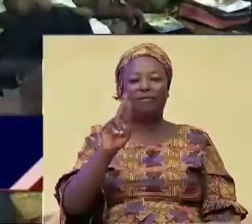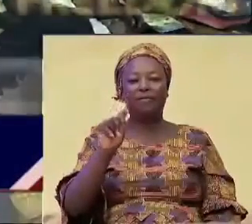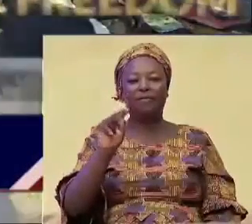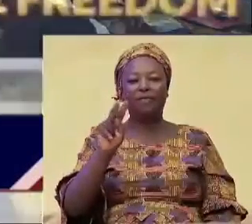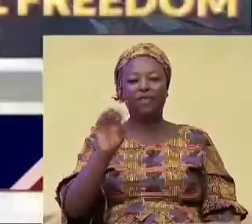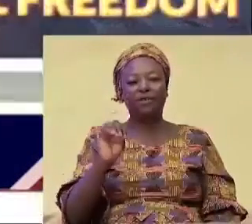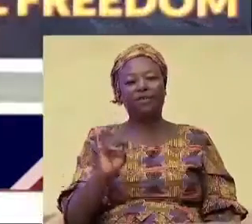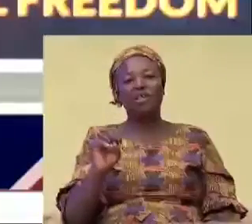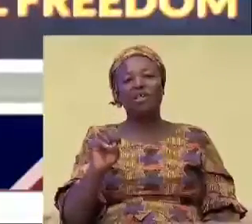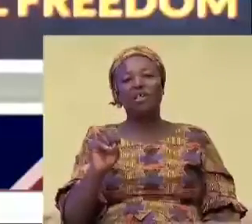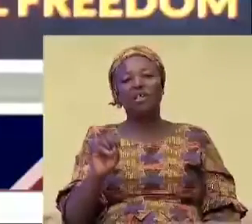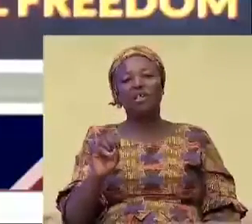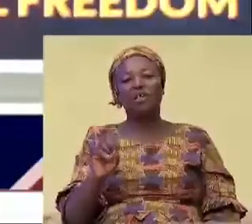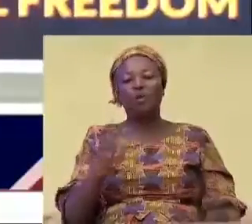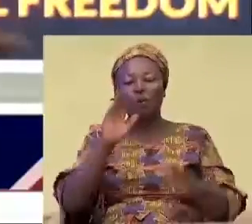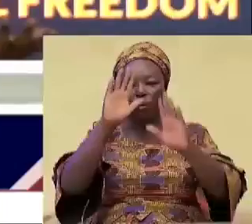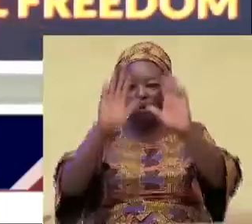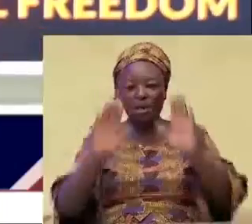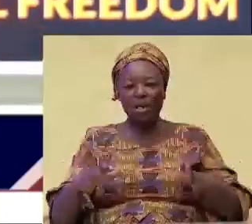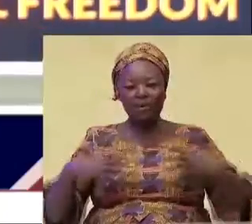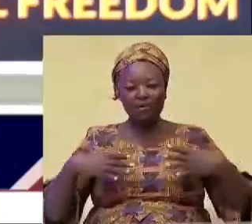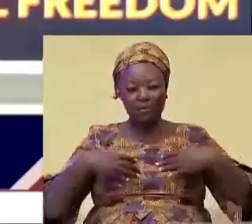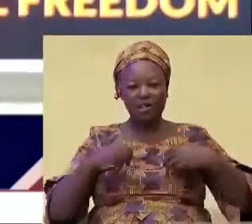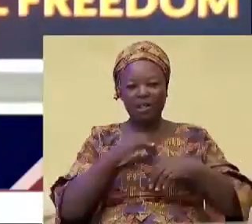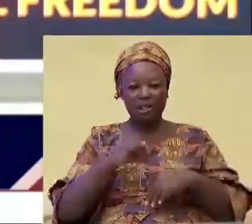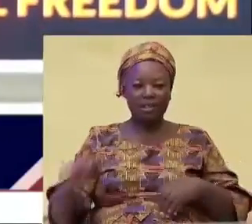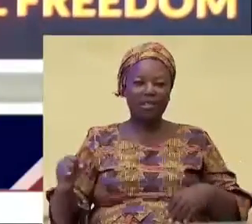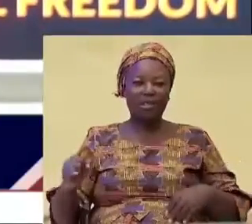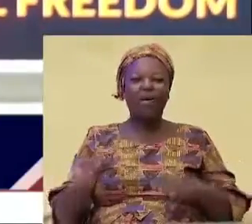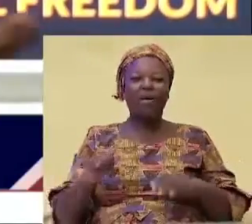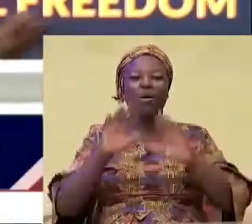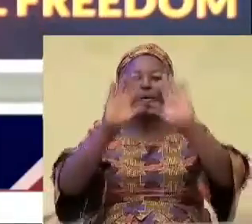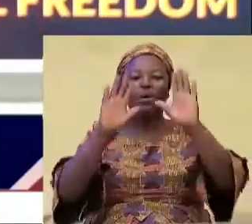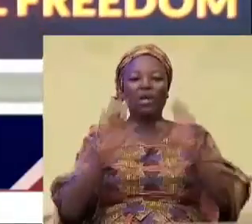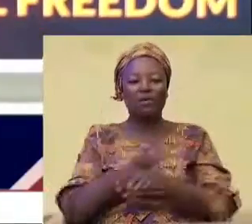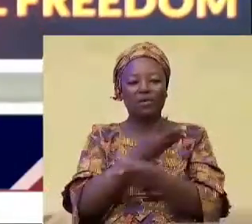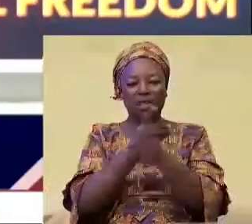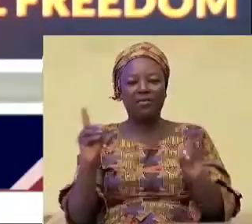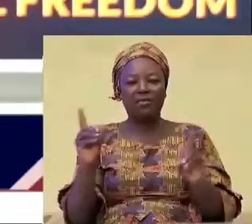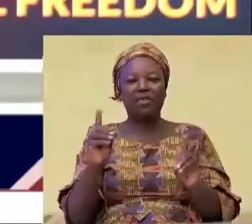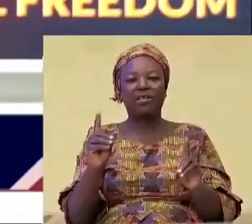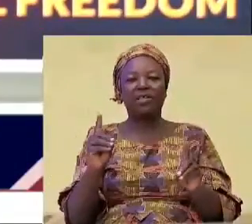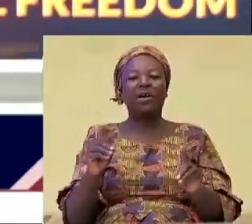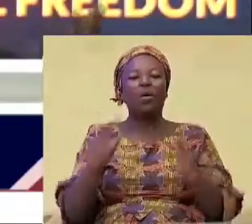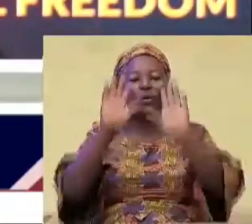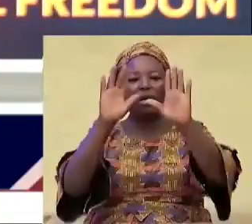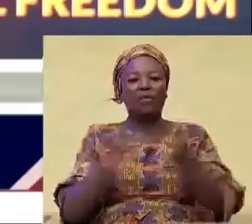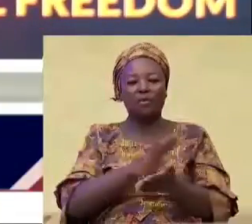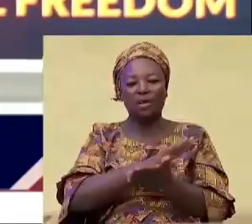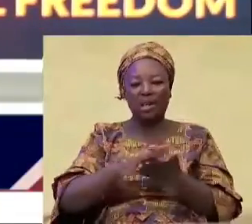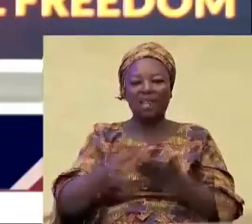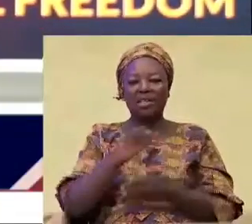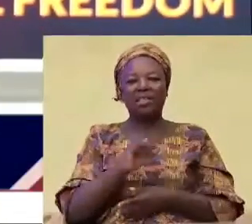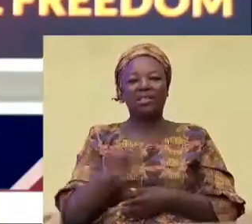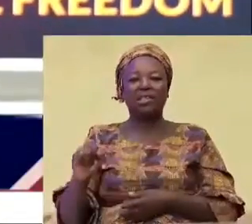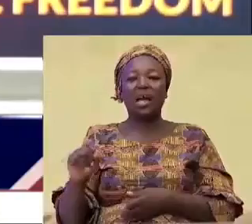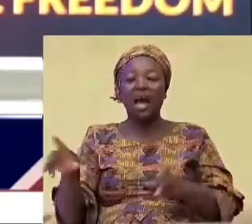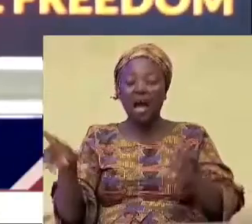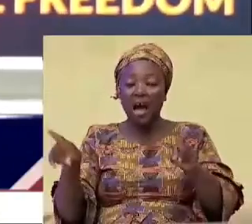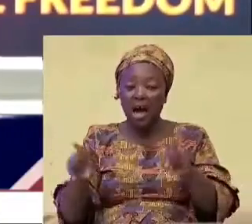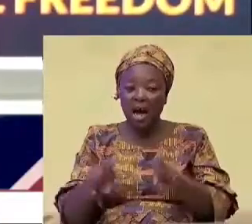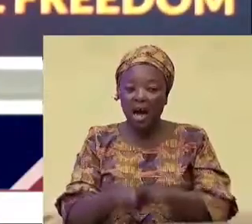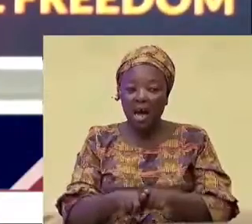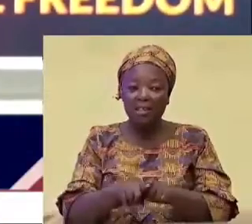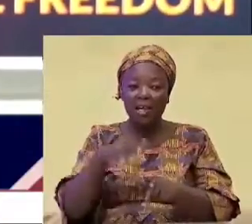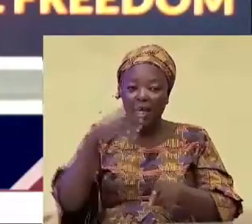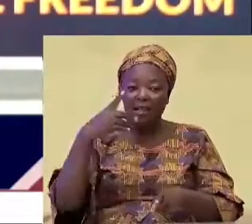wonderful conversion, wonderful cleansing, wonderful healing, wonderful deliverance